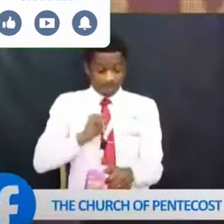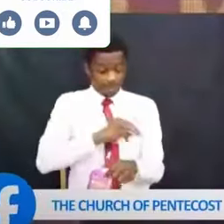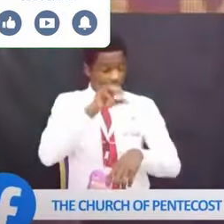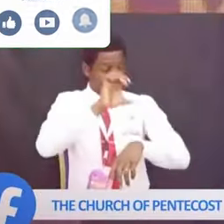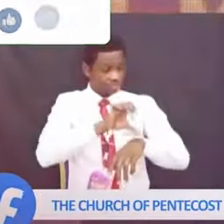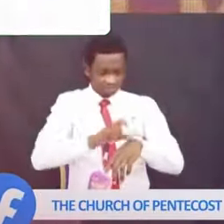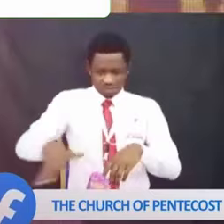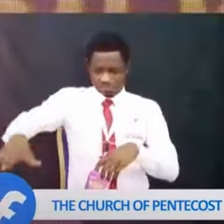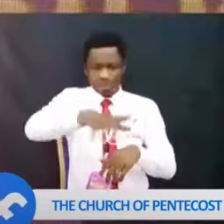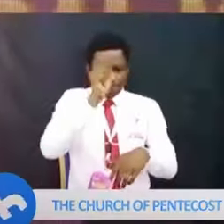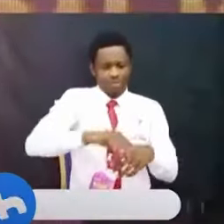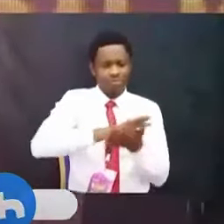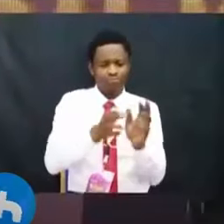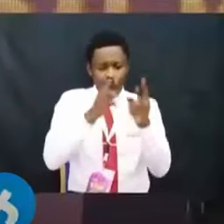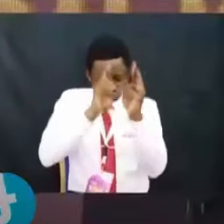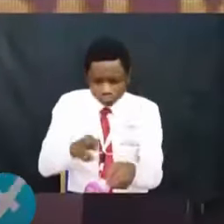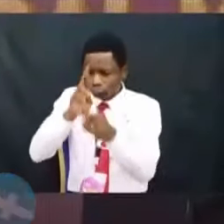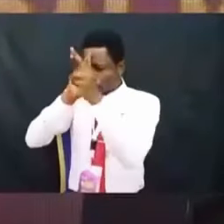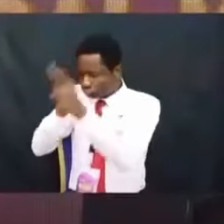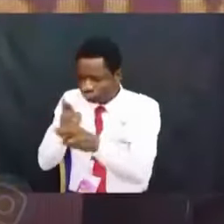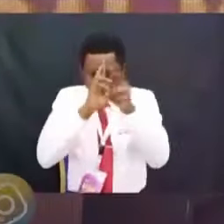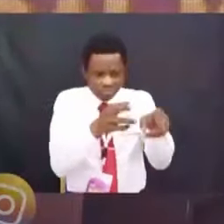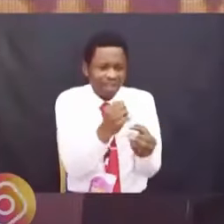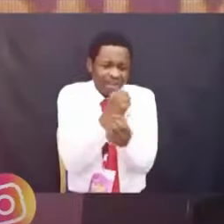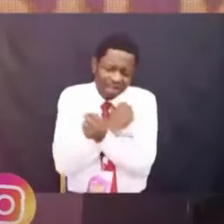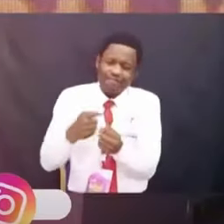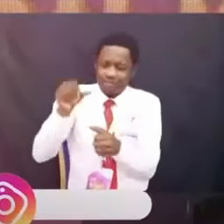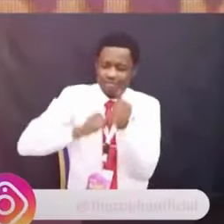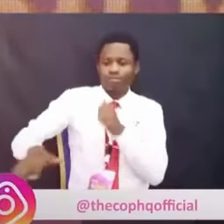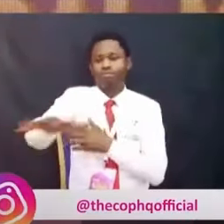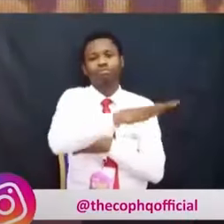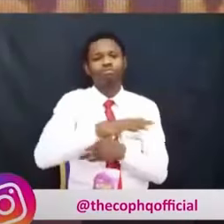should be deeply respected and loved.